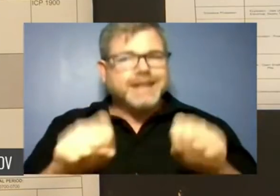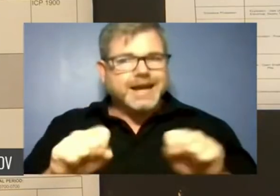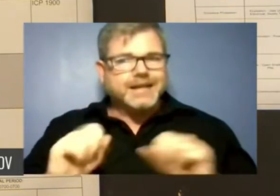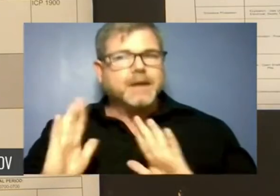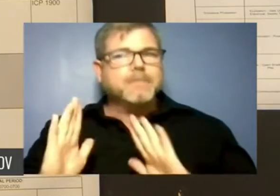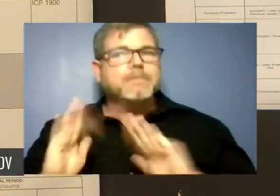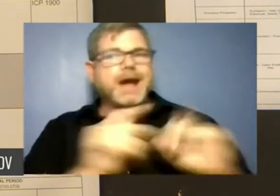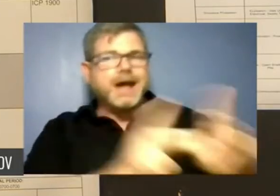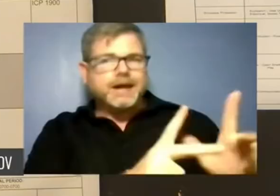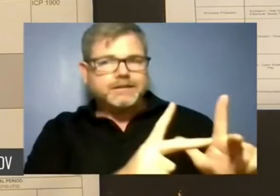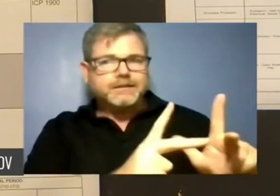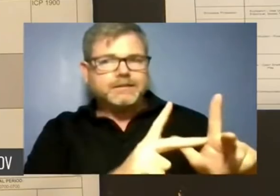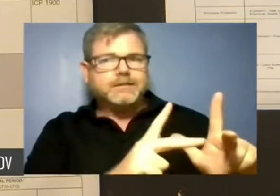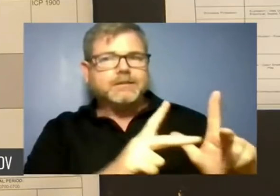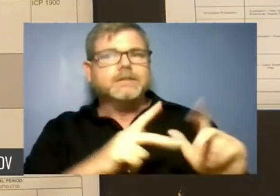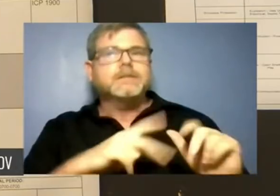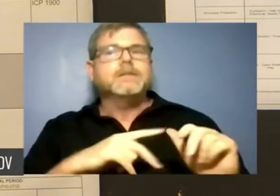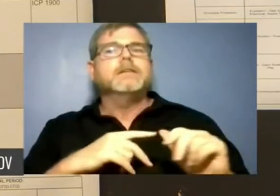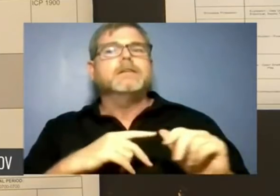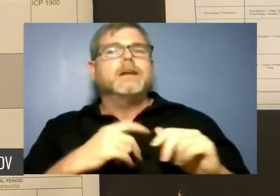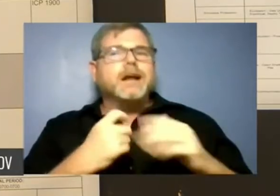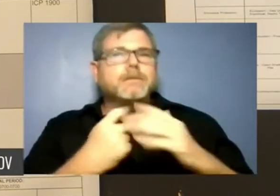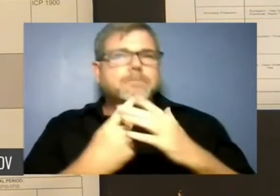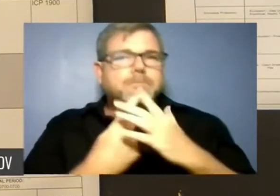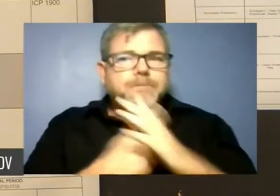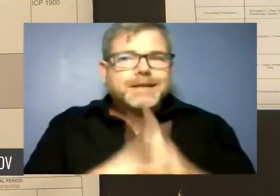to return to their residence at that time,